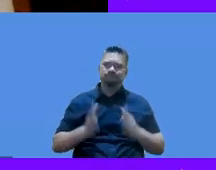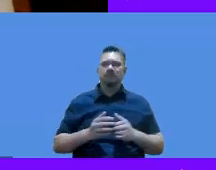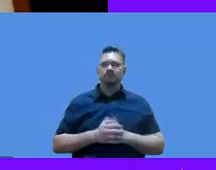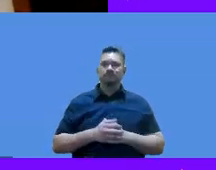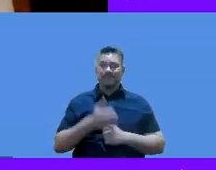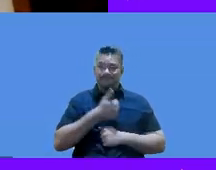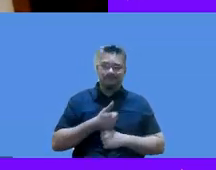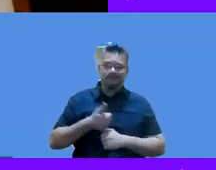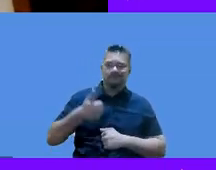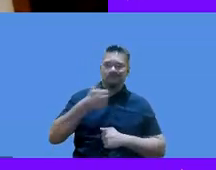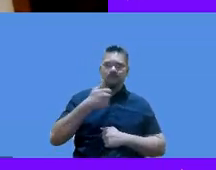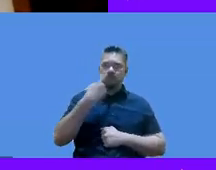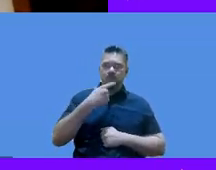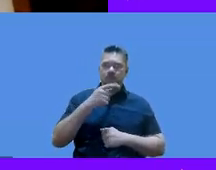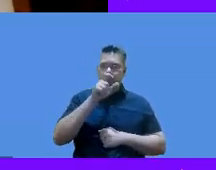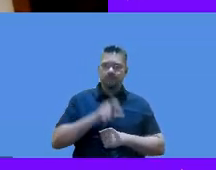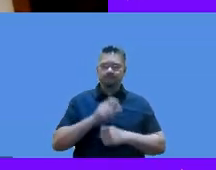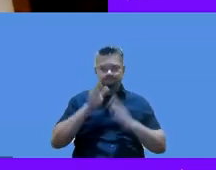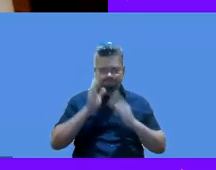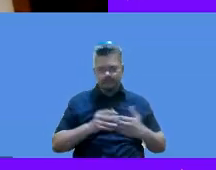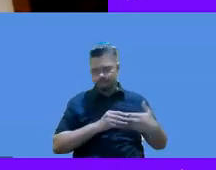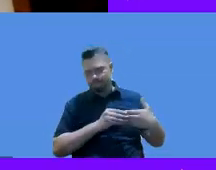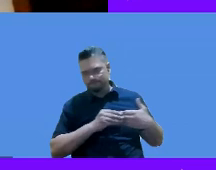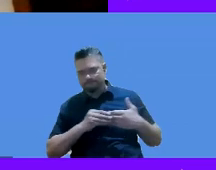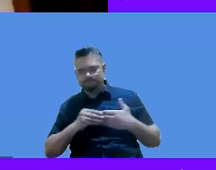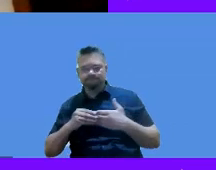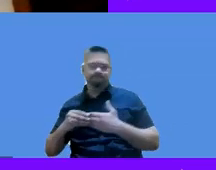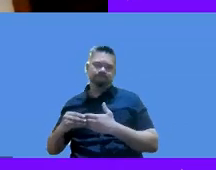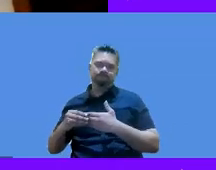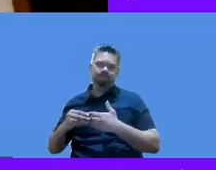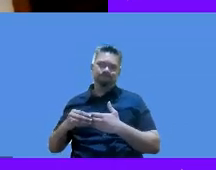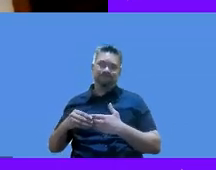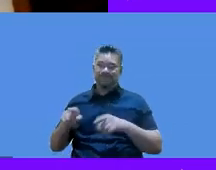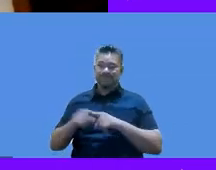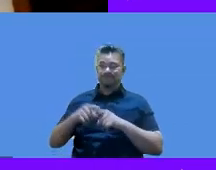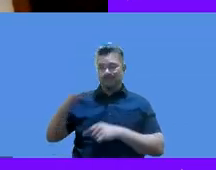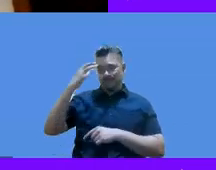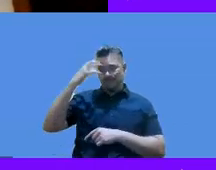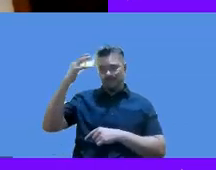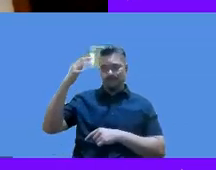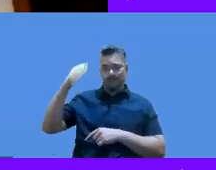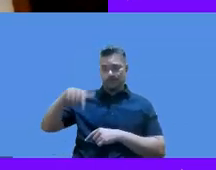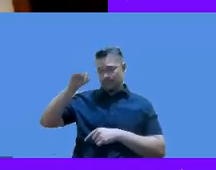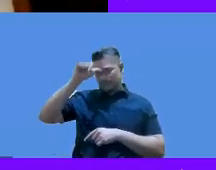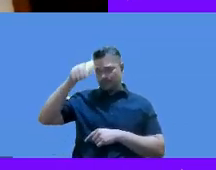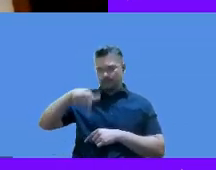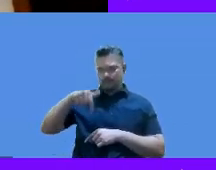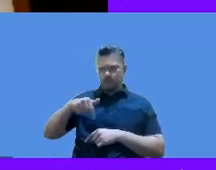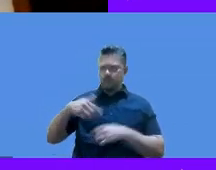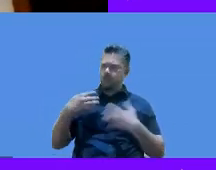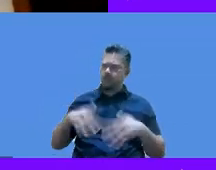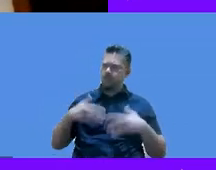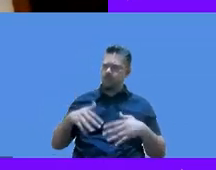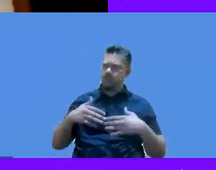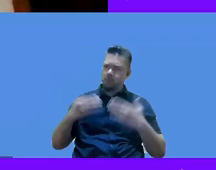now. The Government of India has been a pioneer in adolescent health and well-being space and has been tailoring policy and programs to the